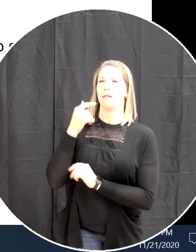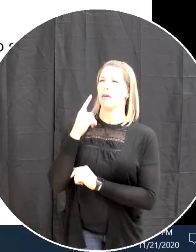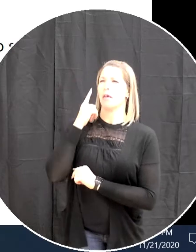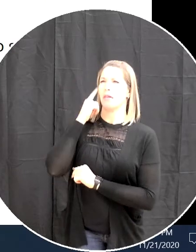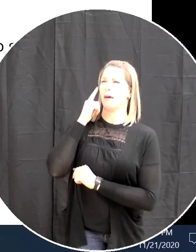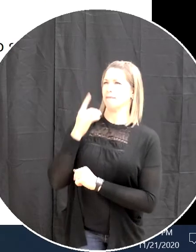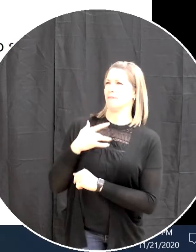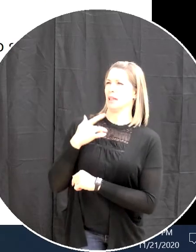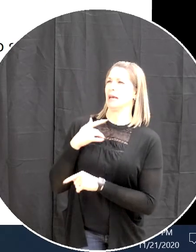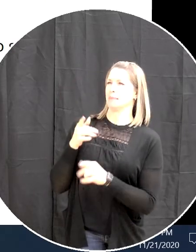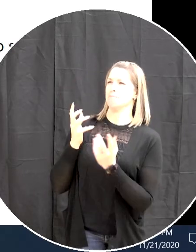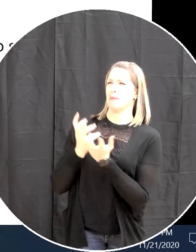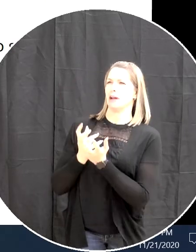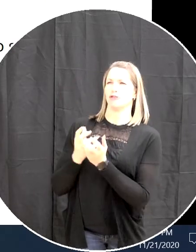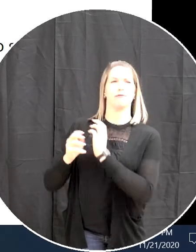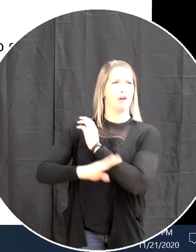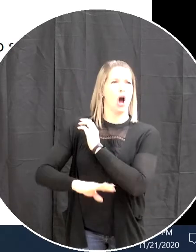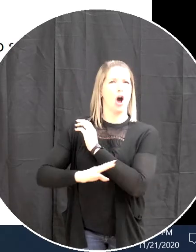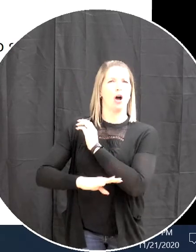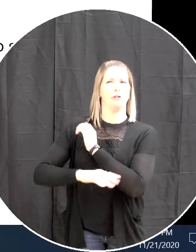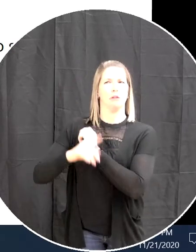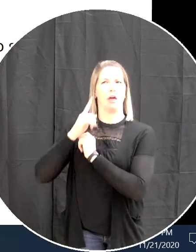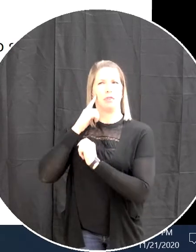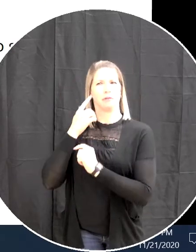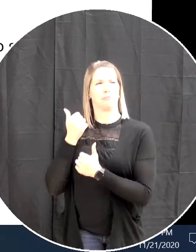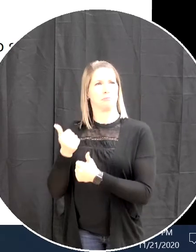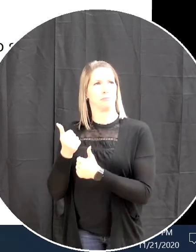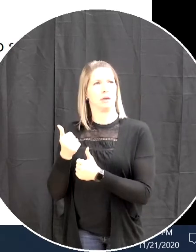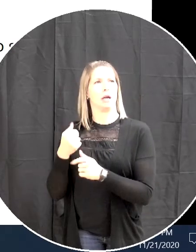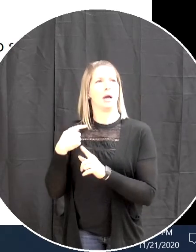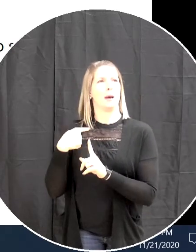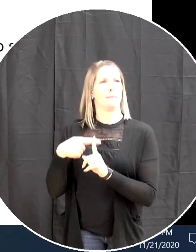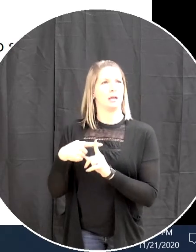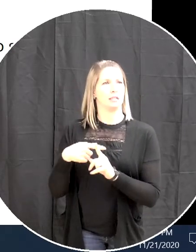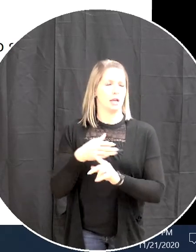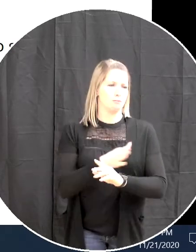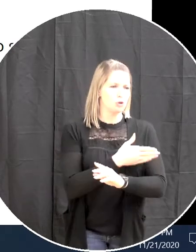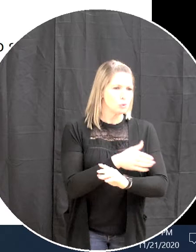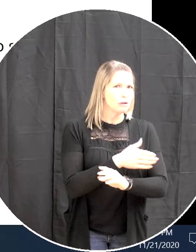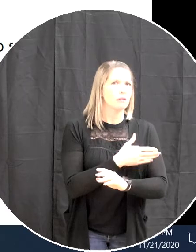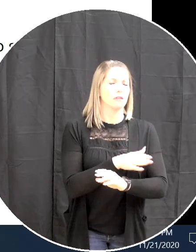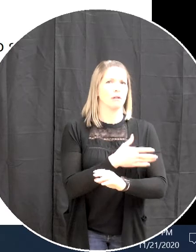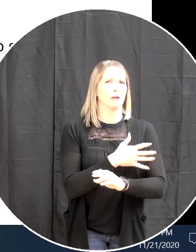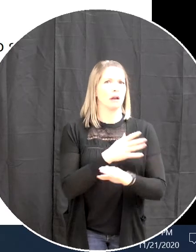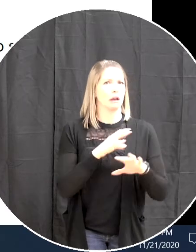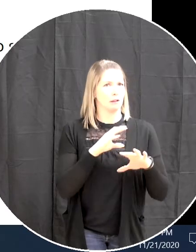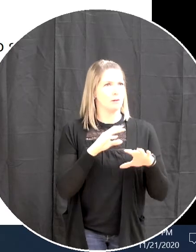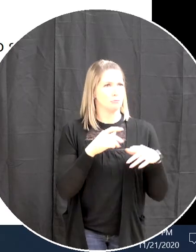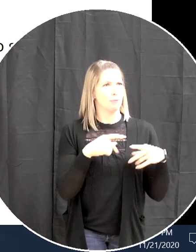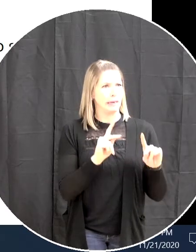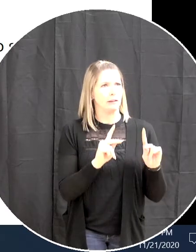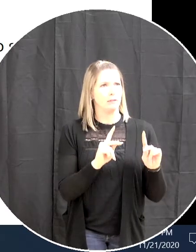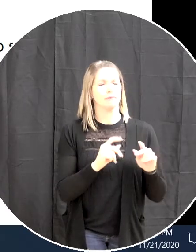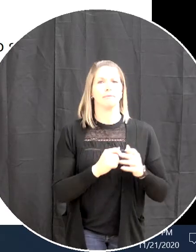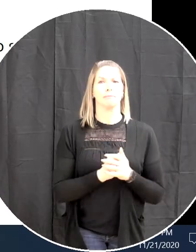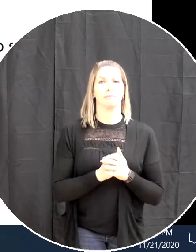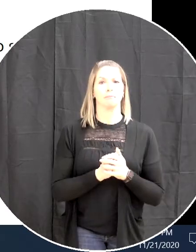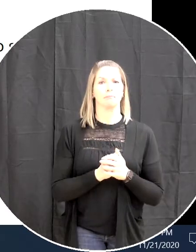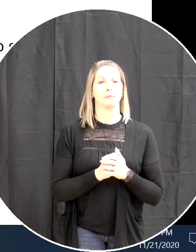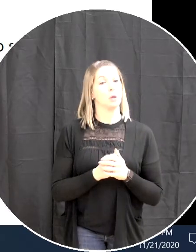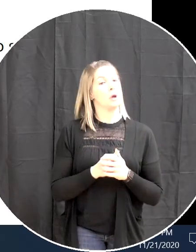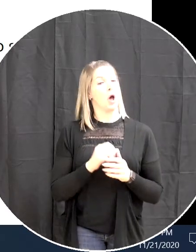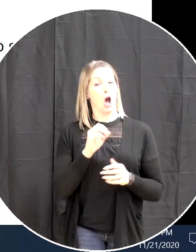as we could adhere to Chief Medical Officer's guidance. So we assessed that. There were no major